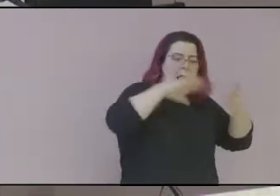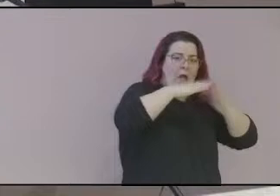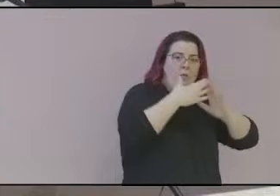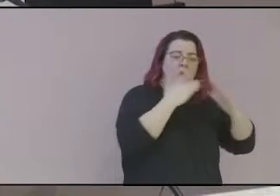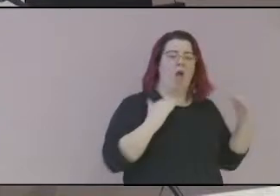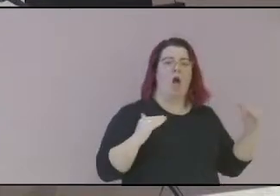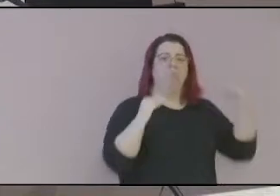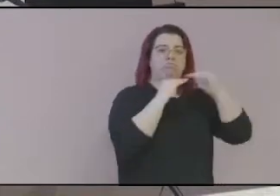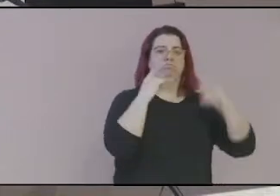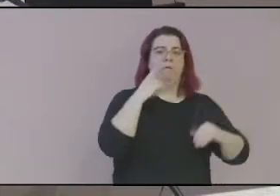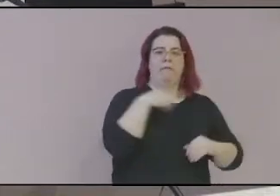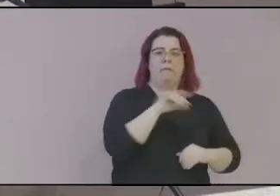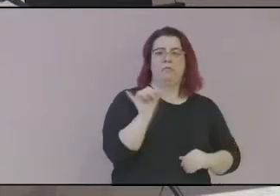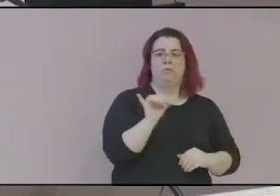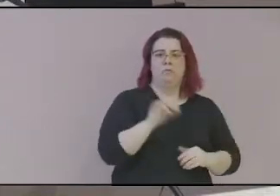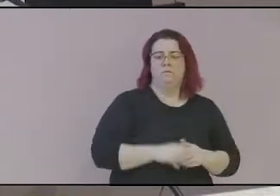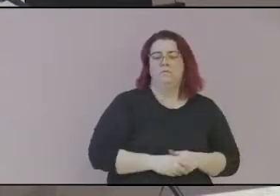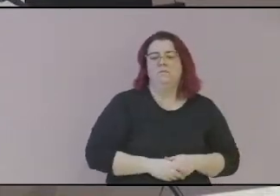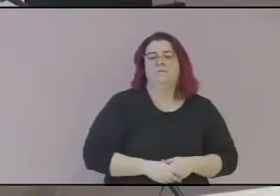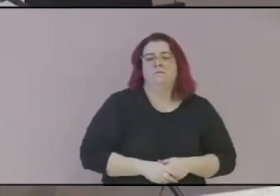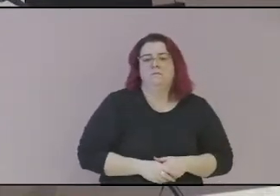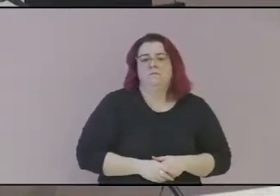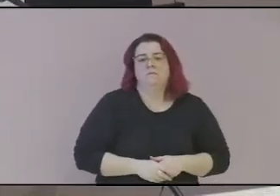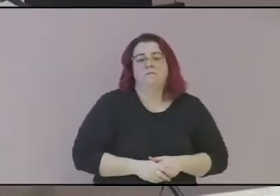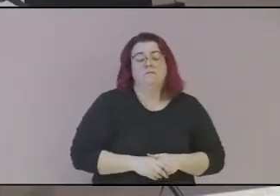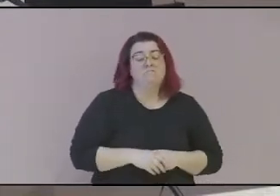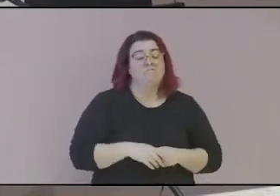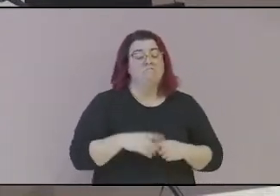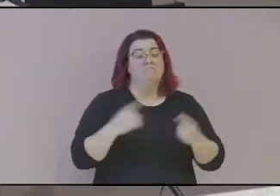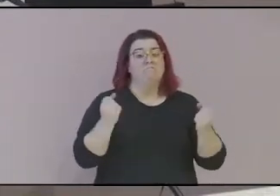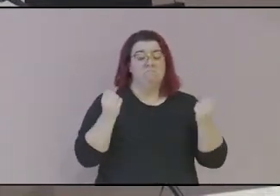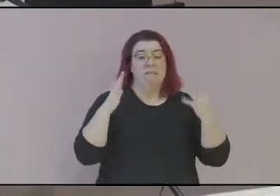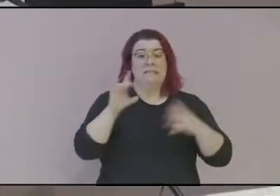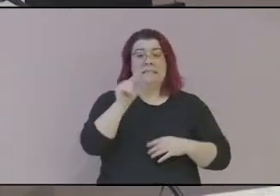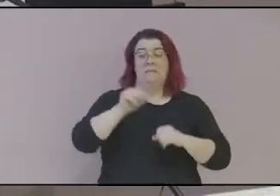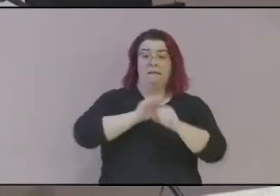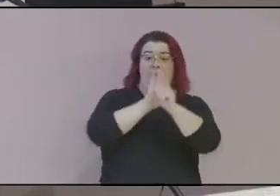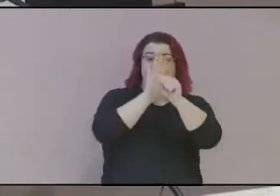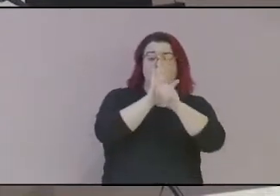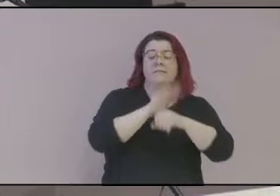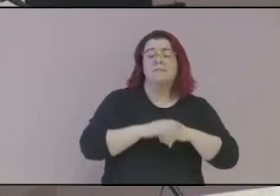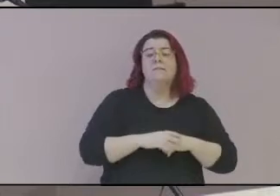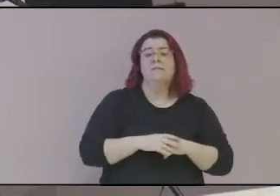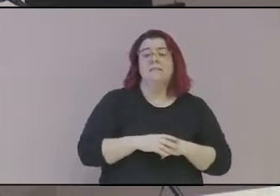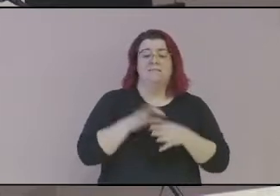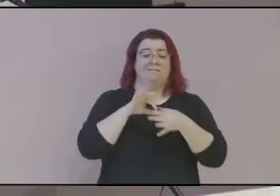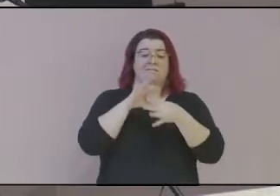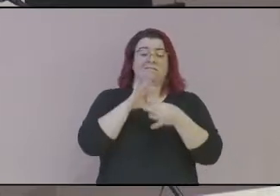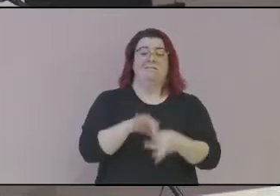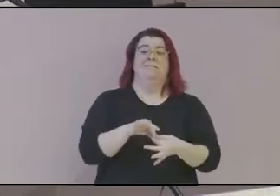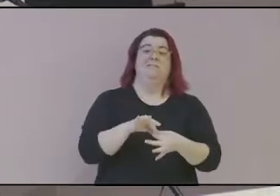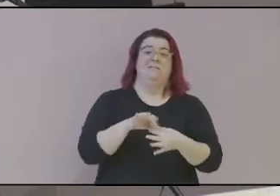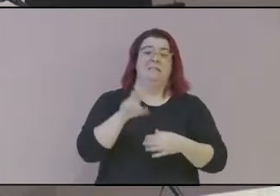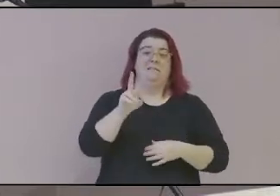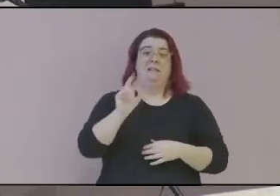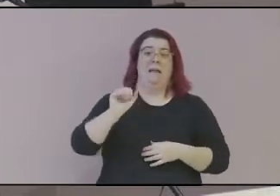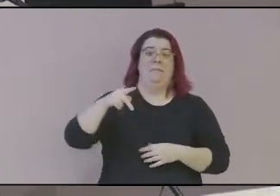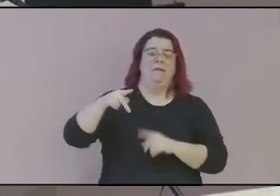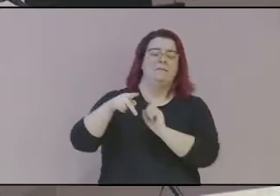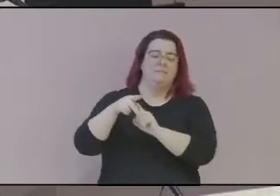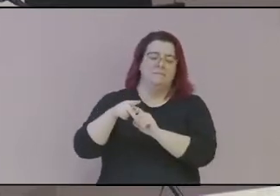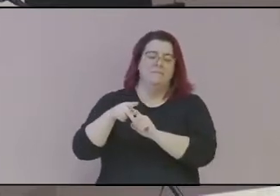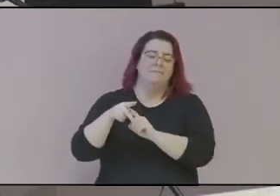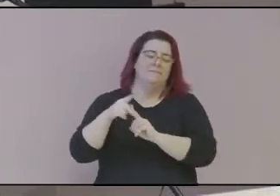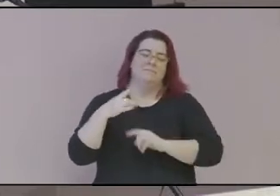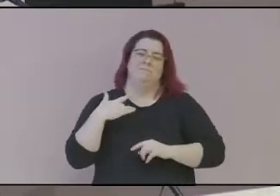Much, if not all, of the disability activism and critical analysis surrounding ventilator allocation still remains